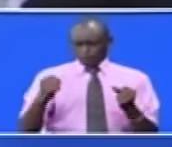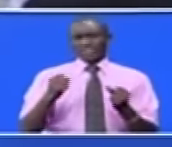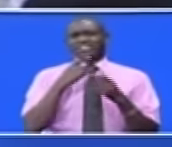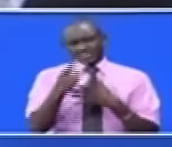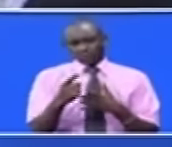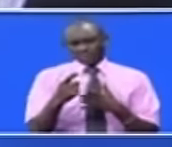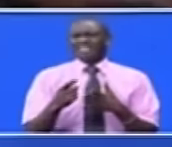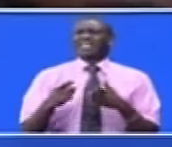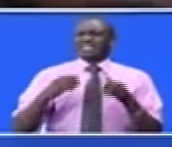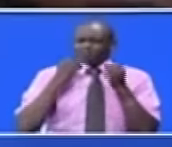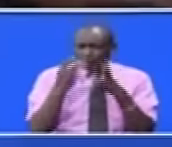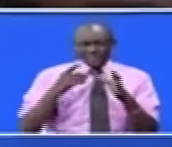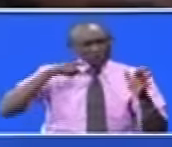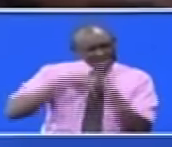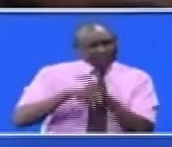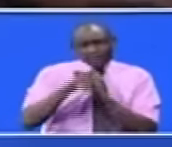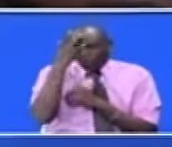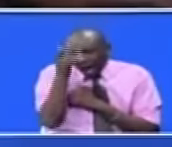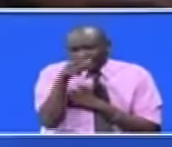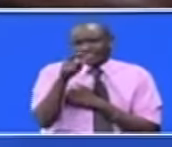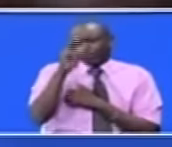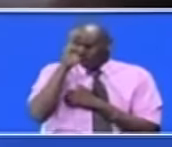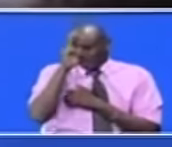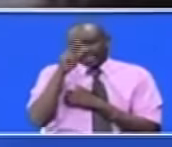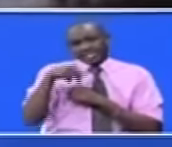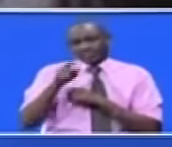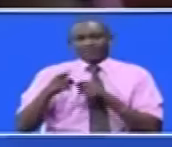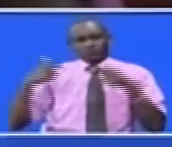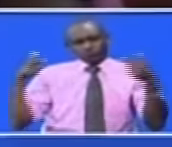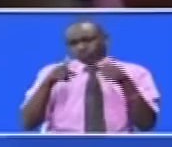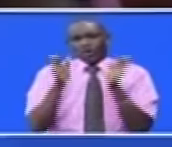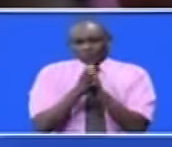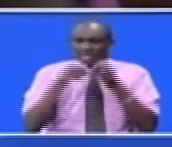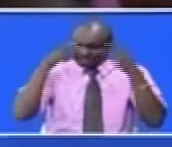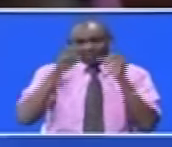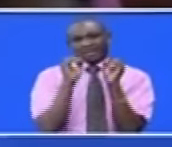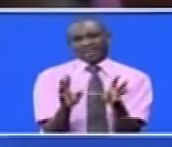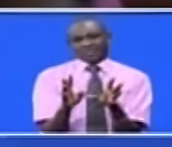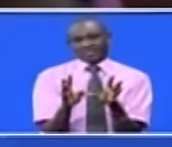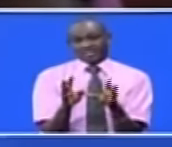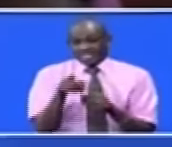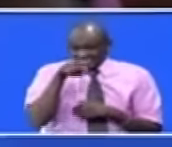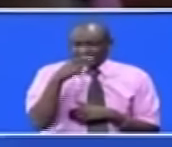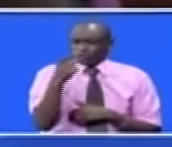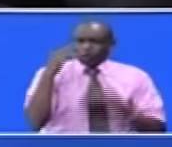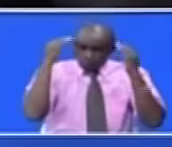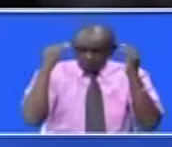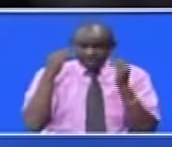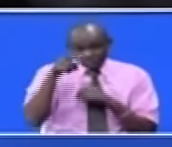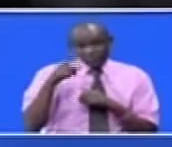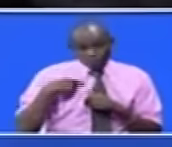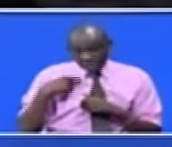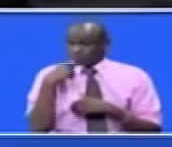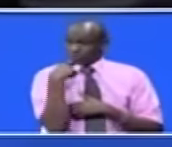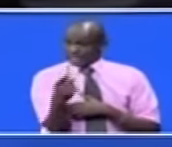he revealed shocking details on why police units failed to respond promptly to the terrorism attack. Omollo told the court that his orders to junior officers to